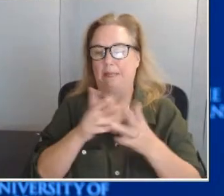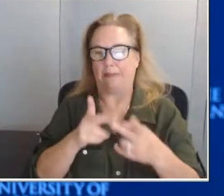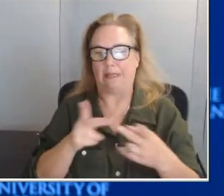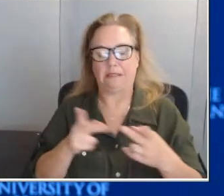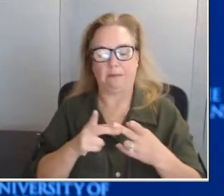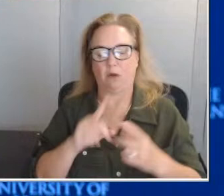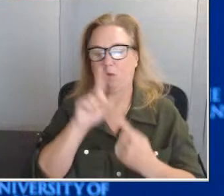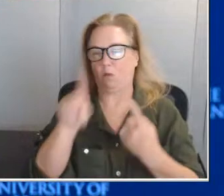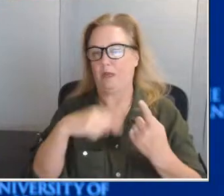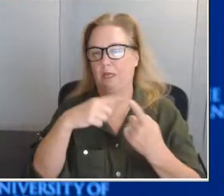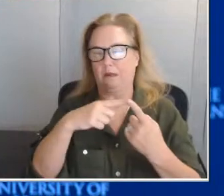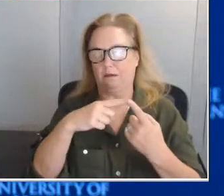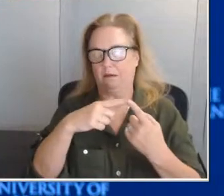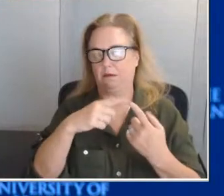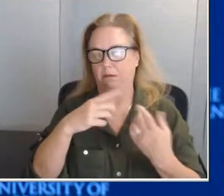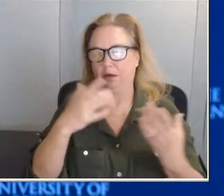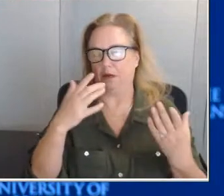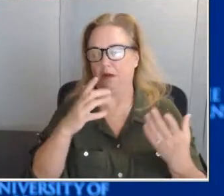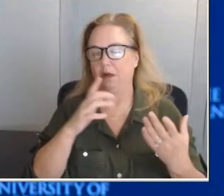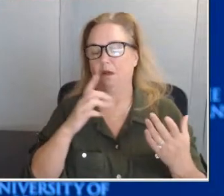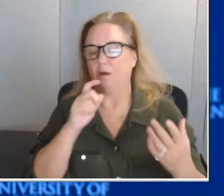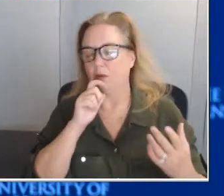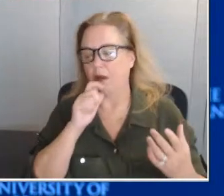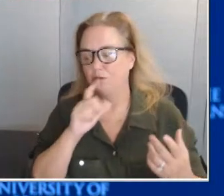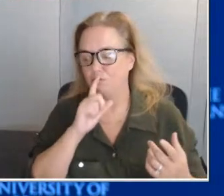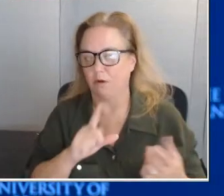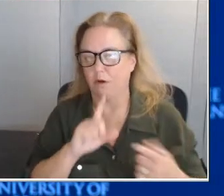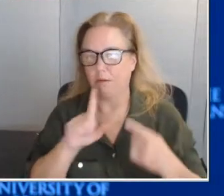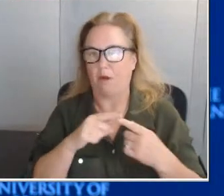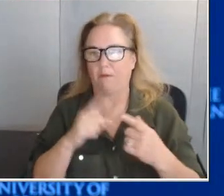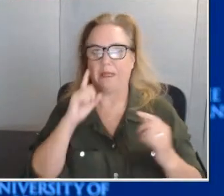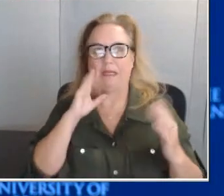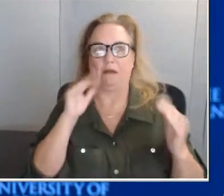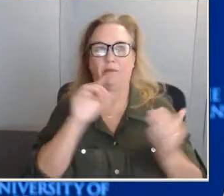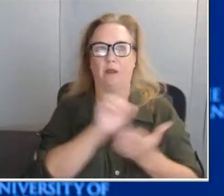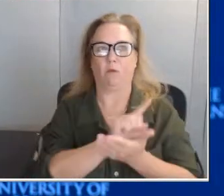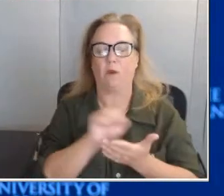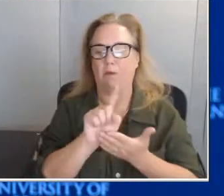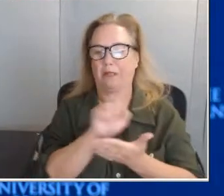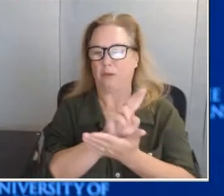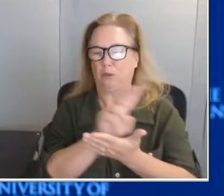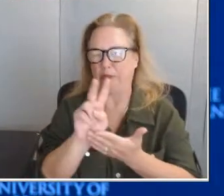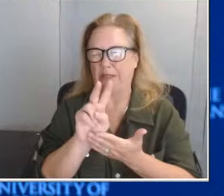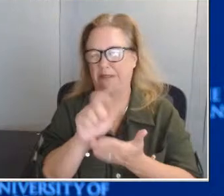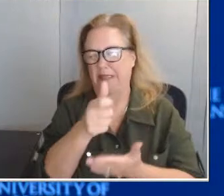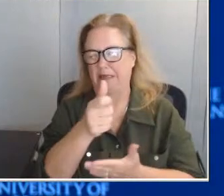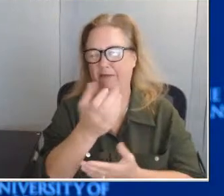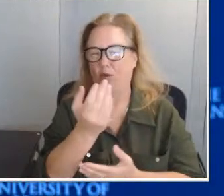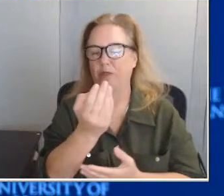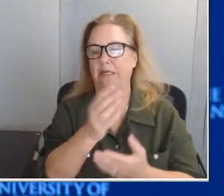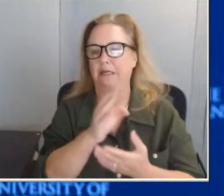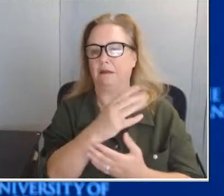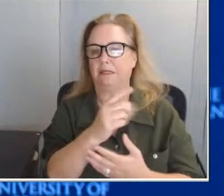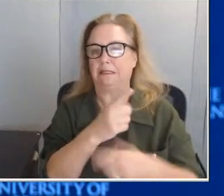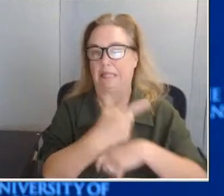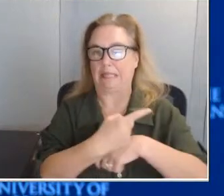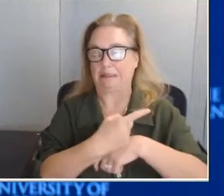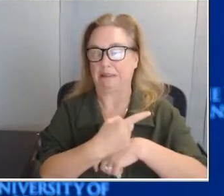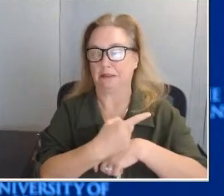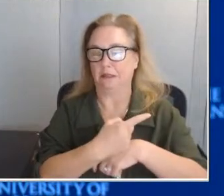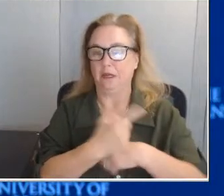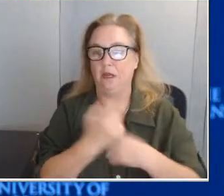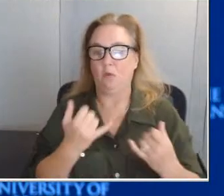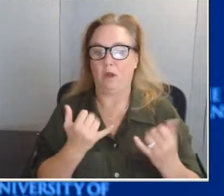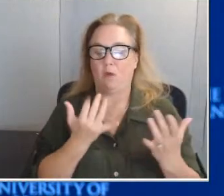we will get ours, but hopefully within the next week, 10 days, 14 days, and we'll be able to administer. We're also currently